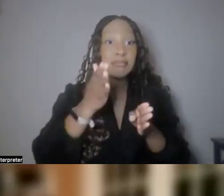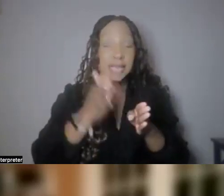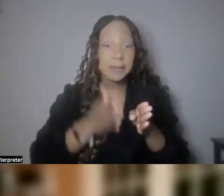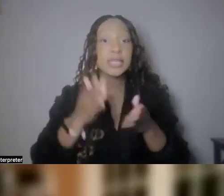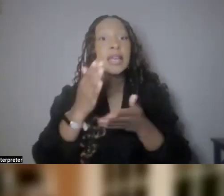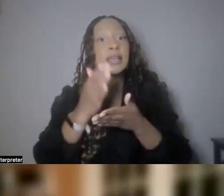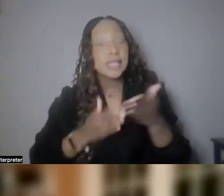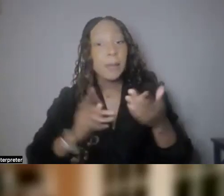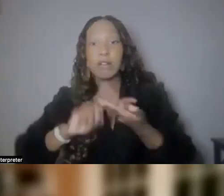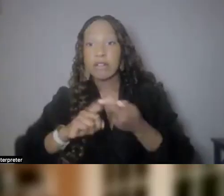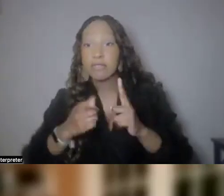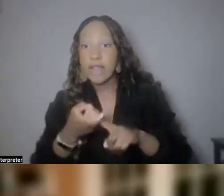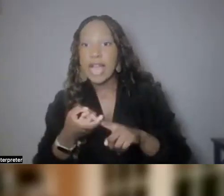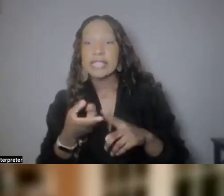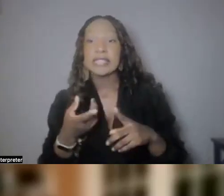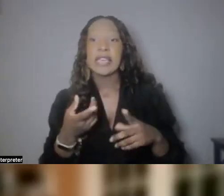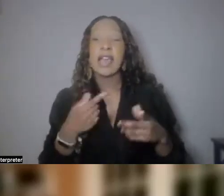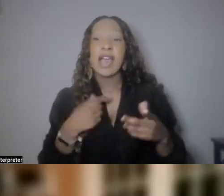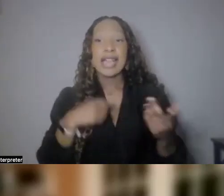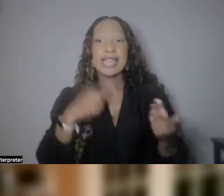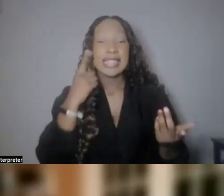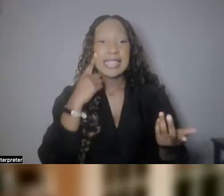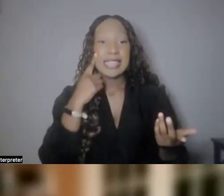friends. And I think that